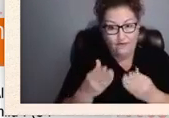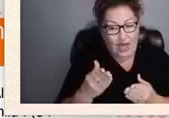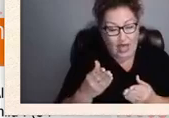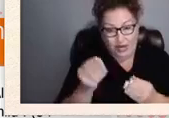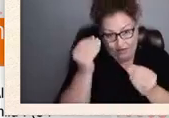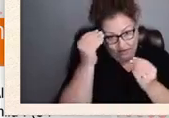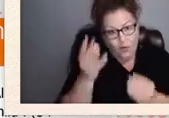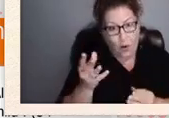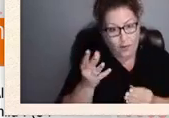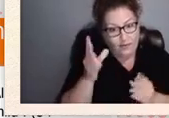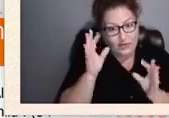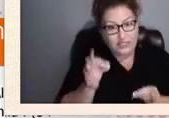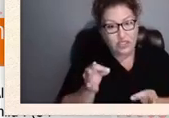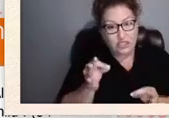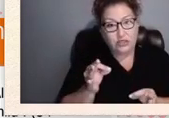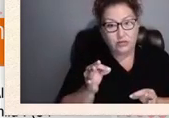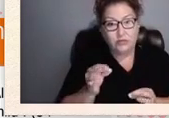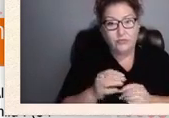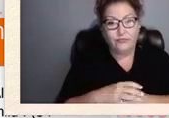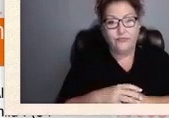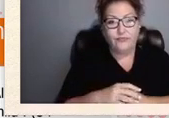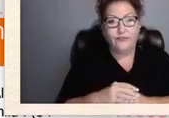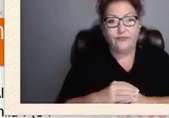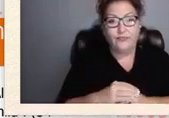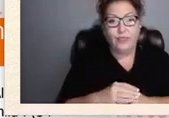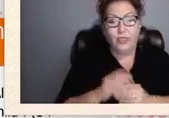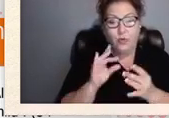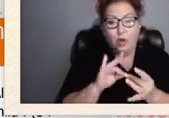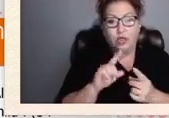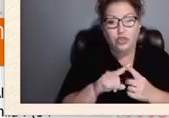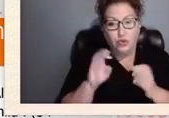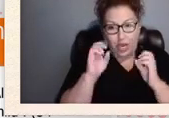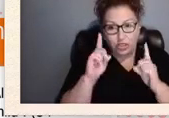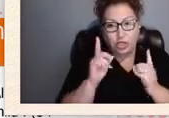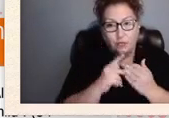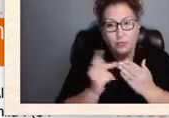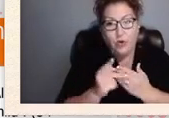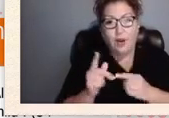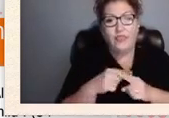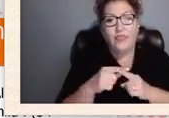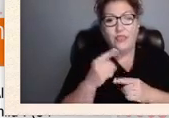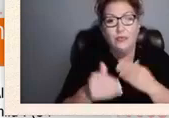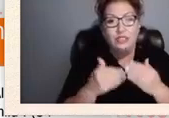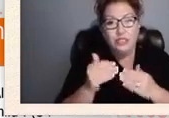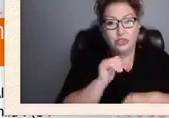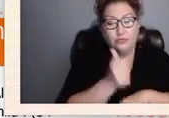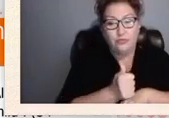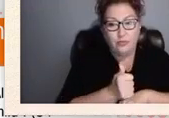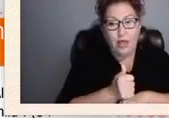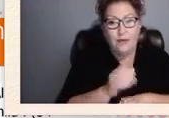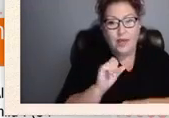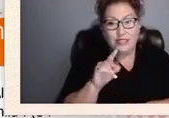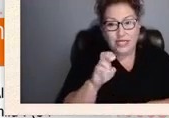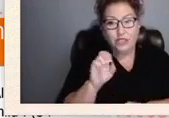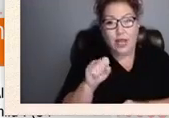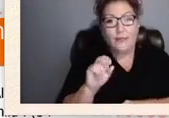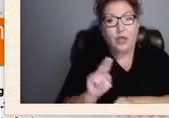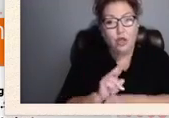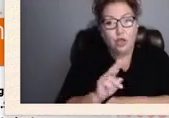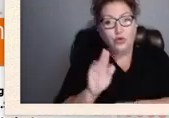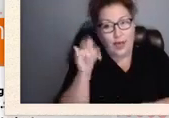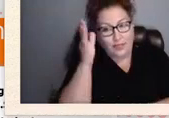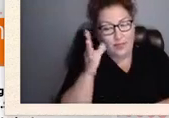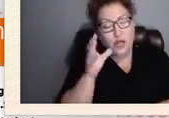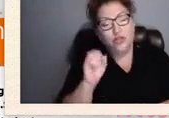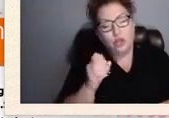to respect to his or her educational program, then the procedures established by statute may be used by the parent. So there are choices.